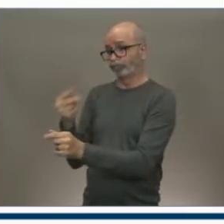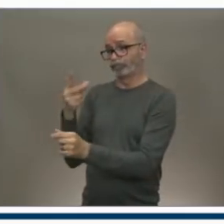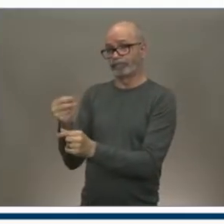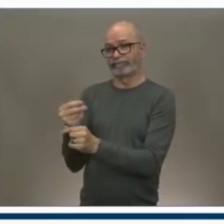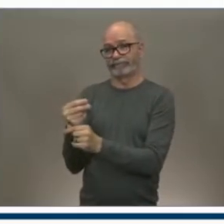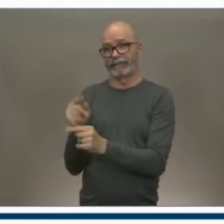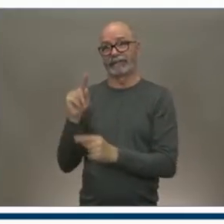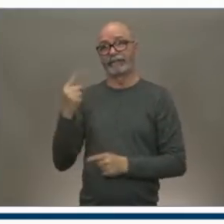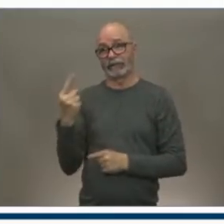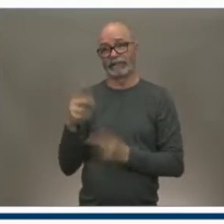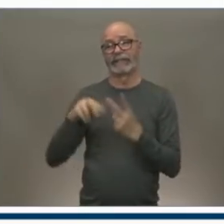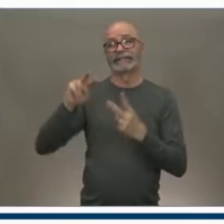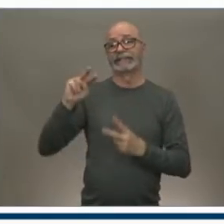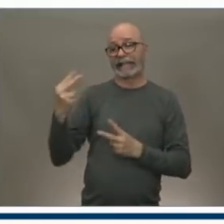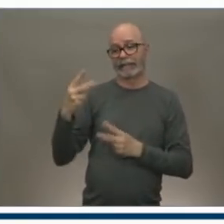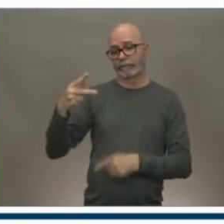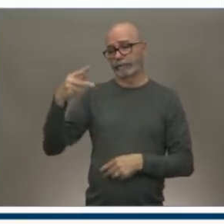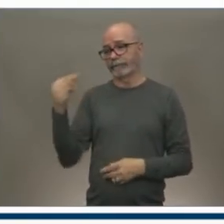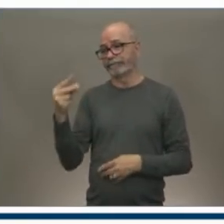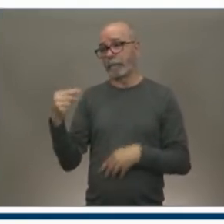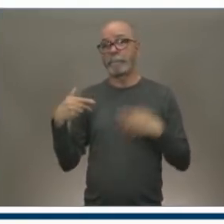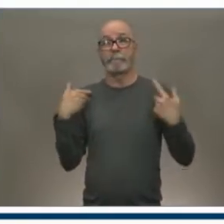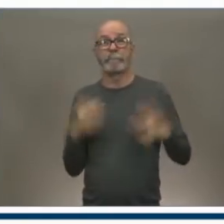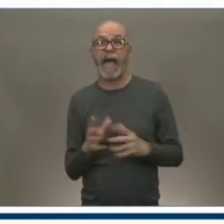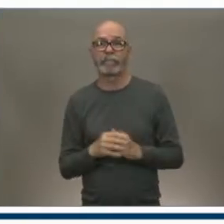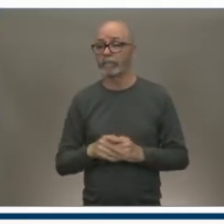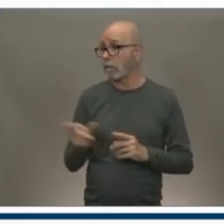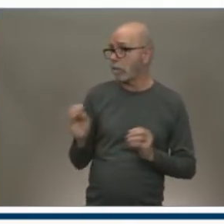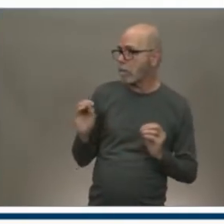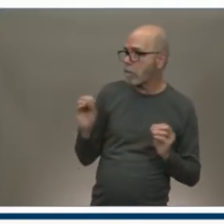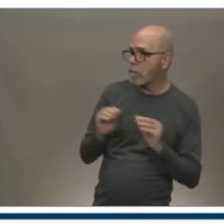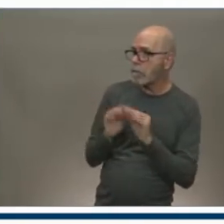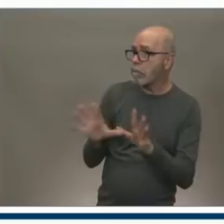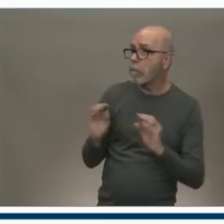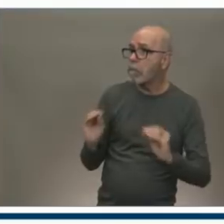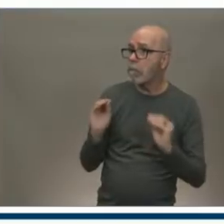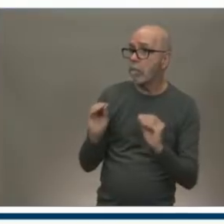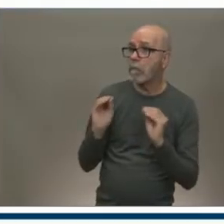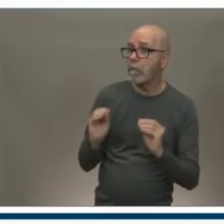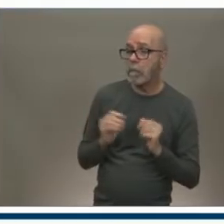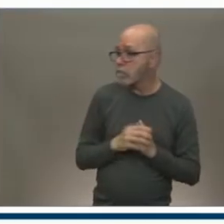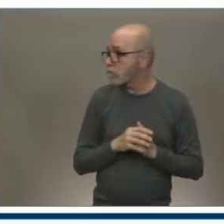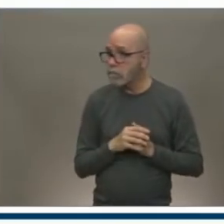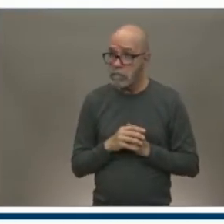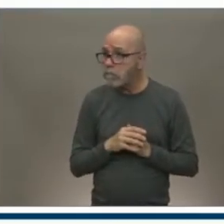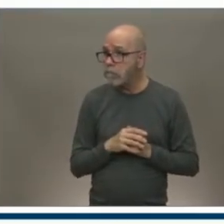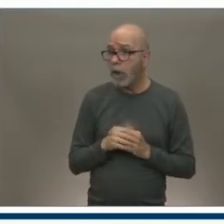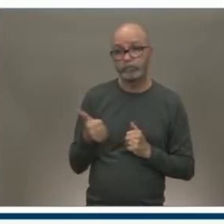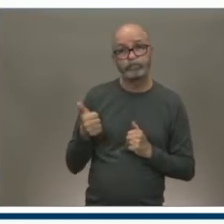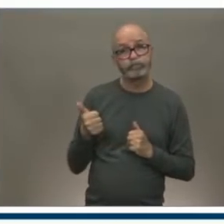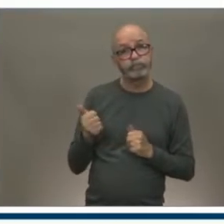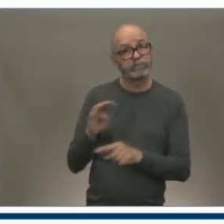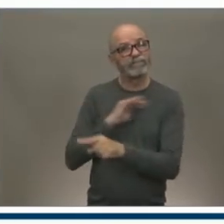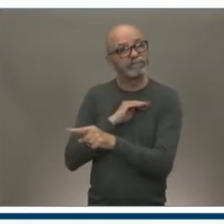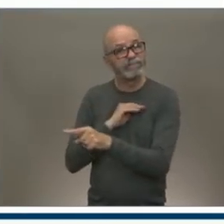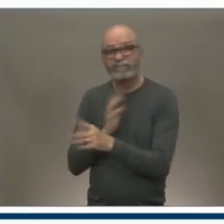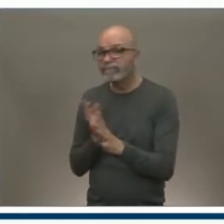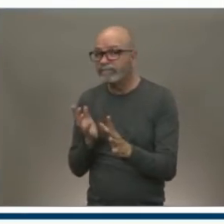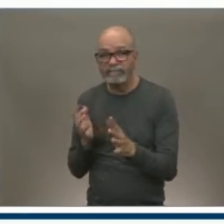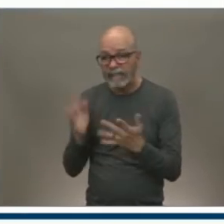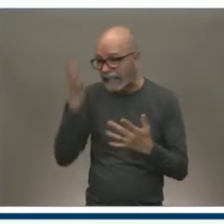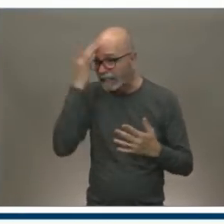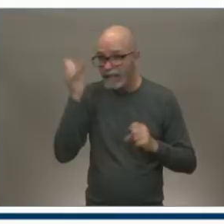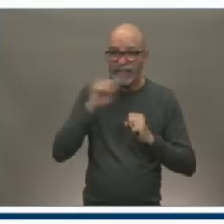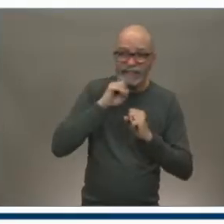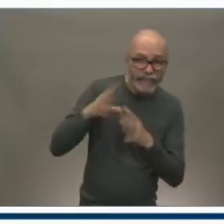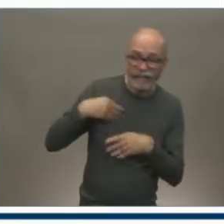the virus asymptomatically, until we can answer that question satisfactorily, even if you have 2 doses of